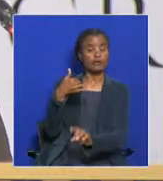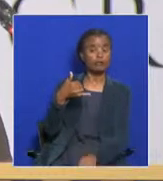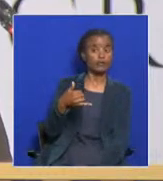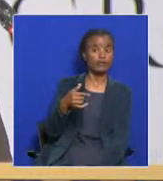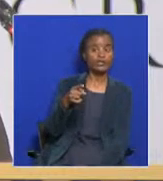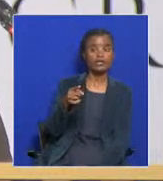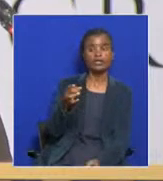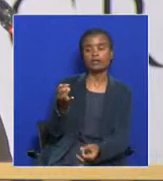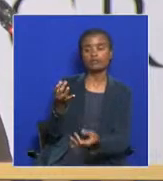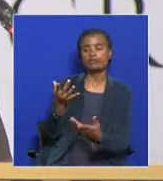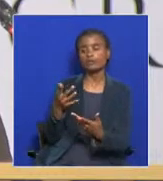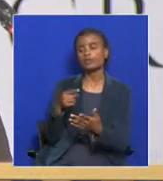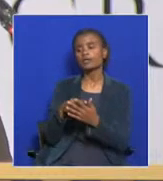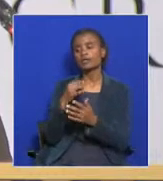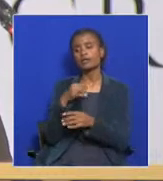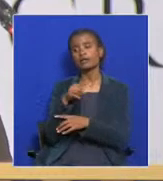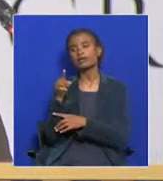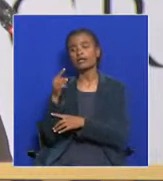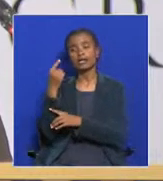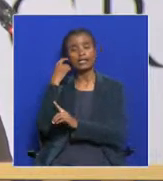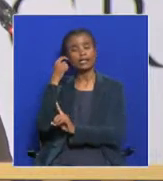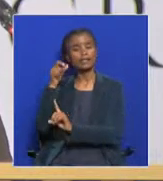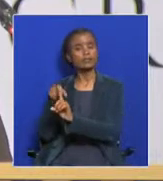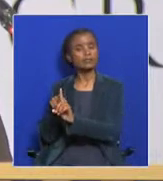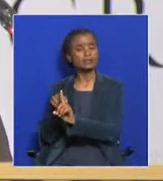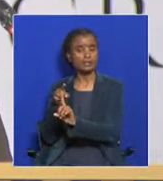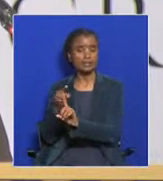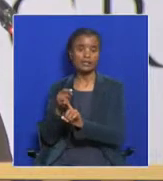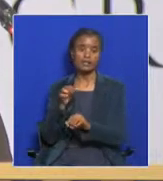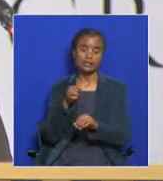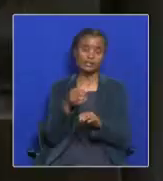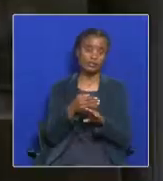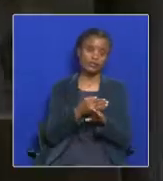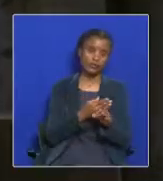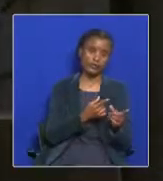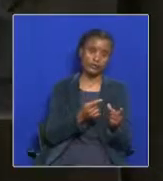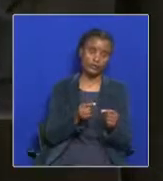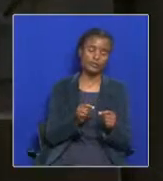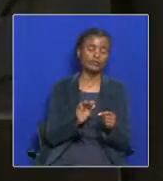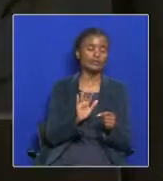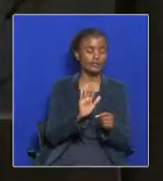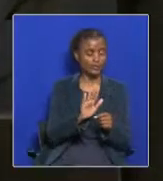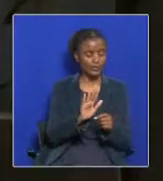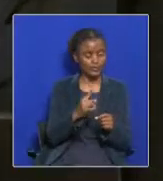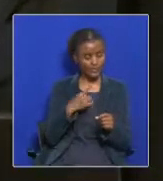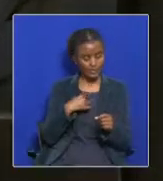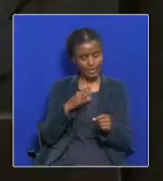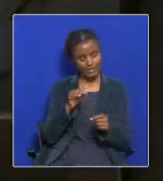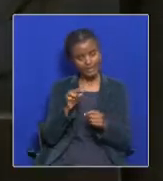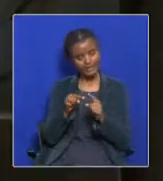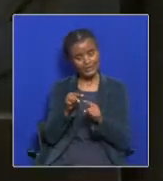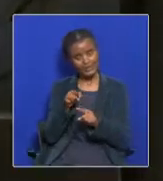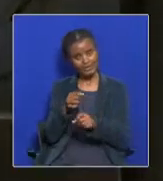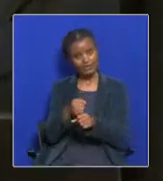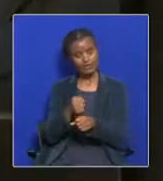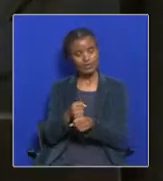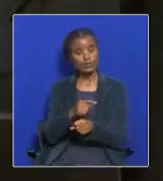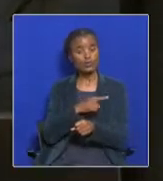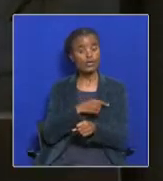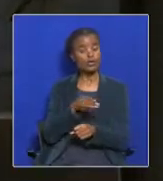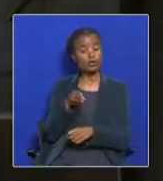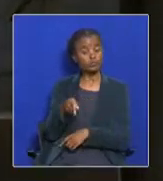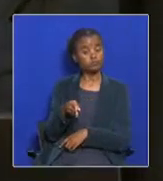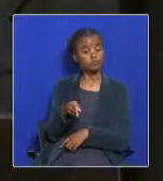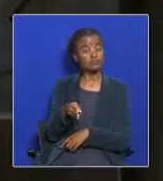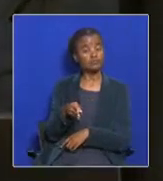to let you know, we have done that before, Commissioner. No, I'm asking about this operation. Yes, no, I you are at Isipingo. Because in your statement, you